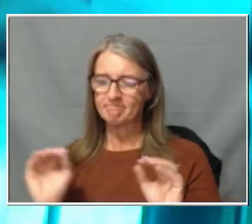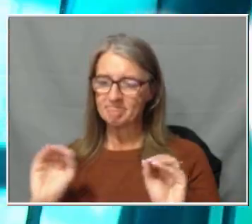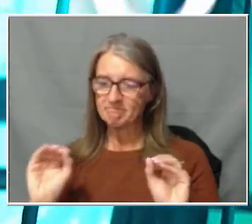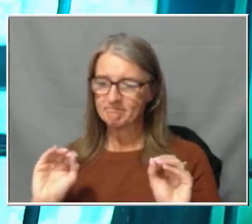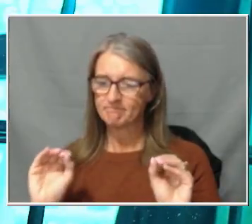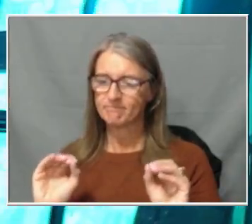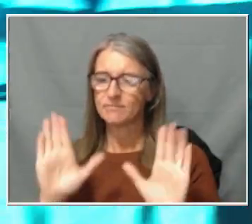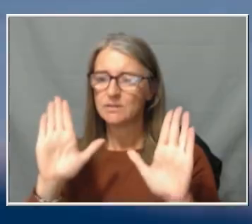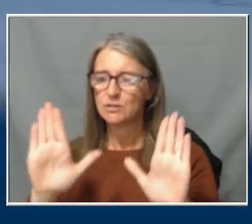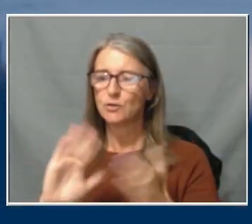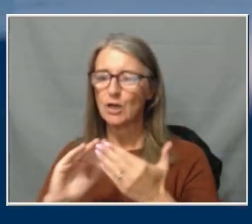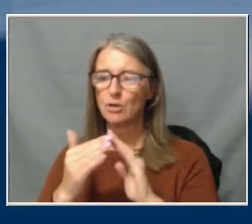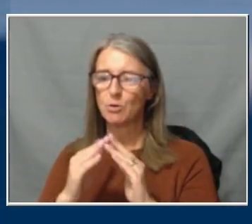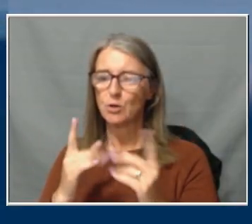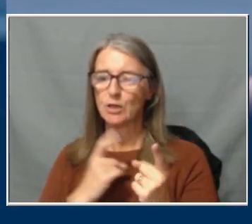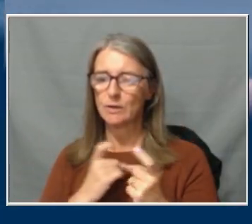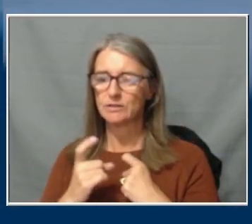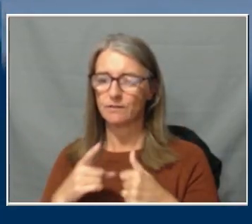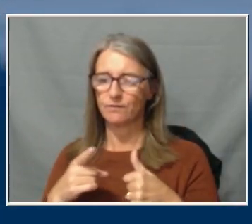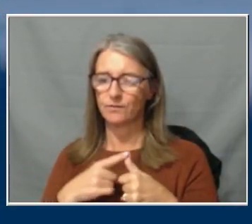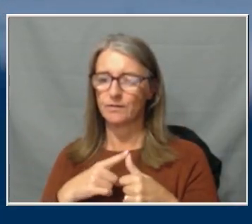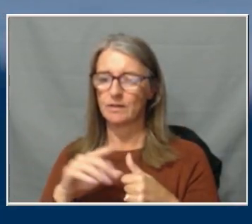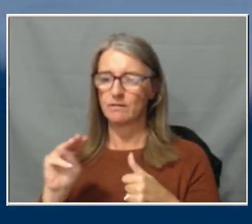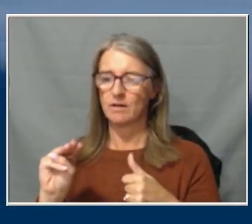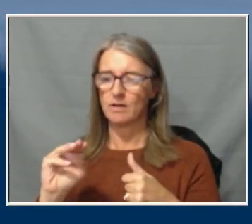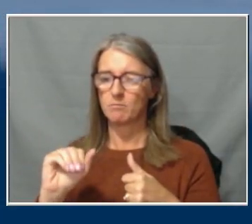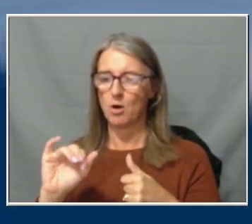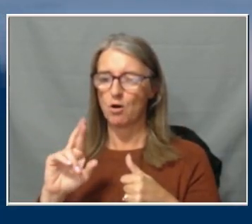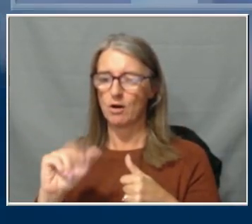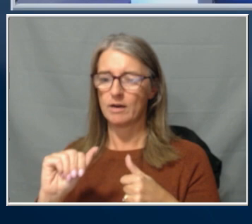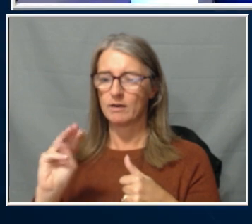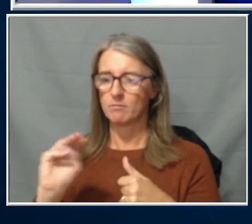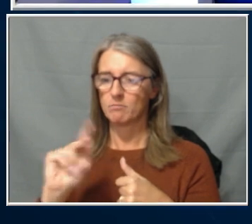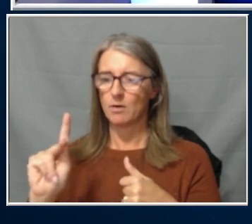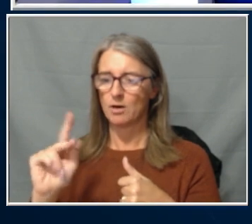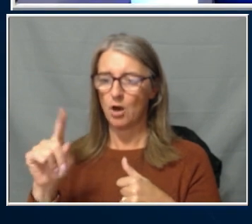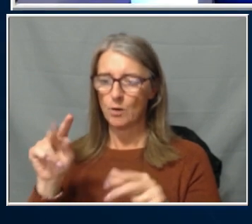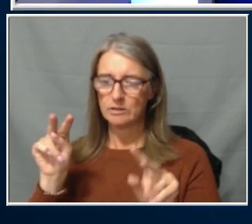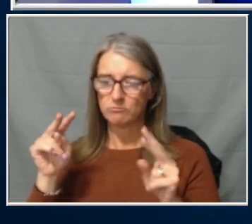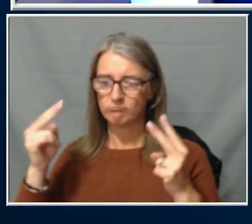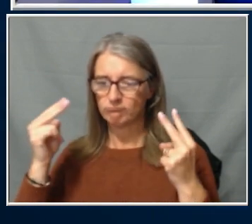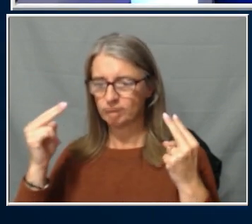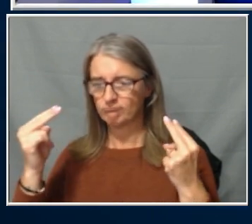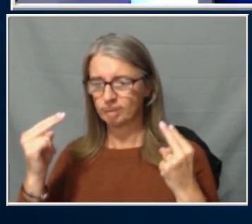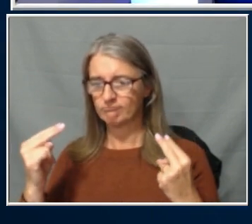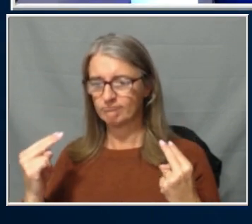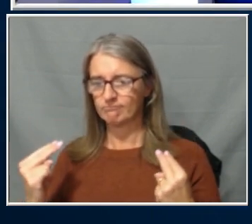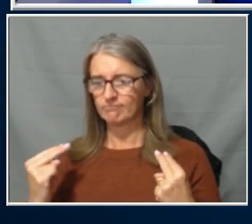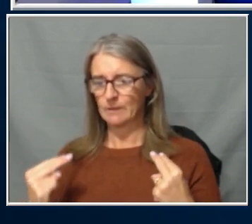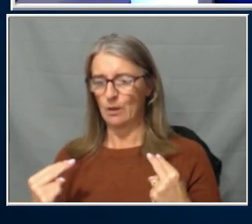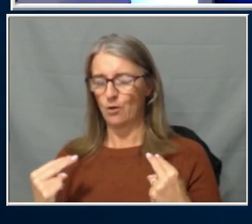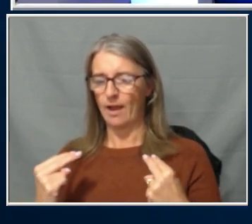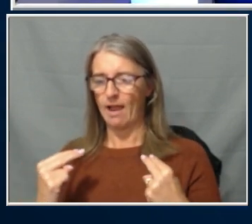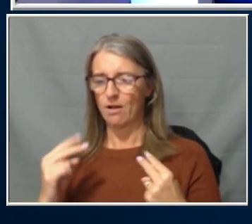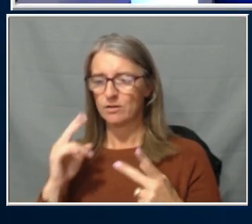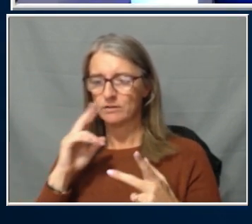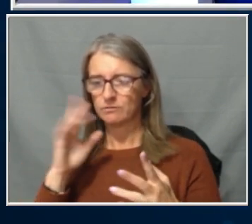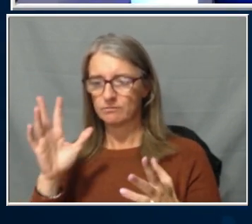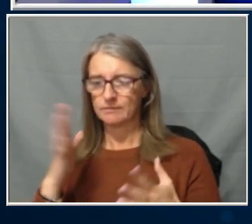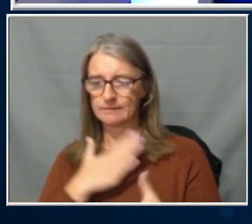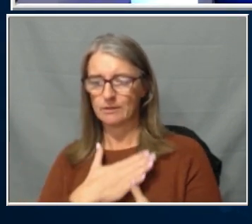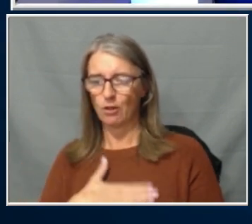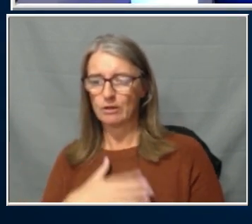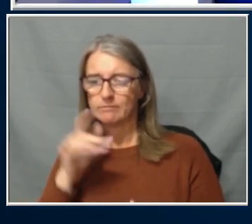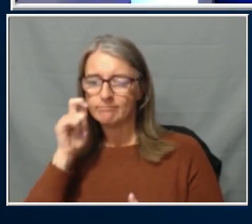great community questions. First one is from Mara. Mark, are you always on the lookout when it comes to spots on your skin?